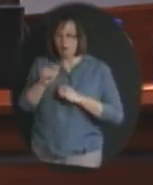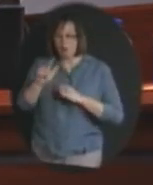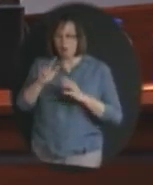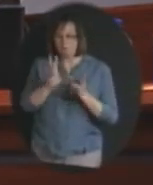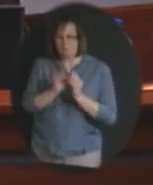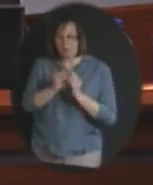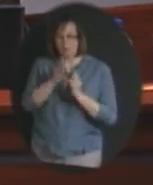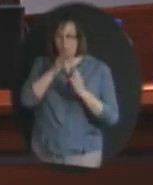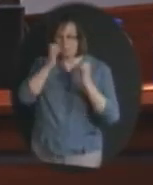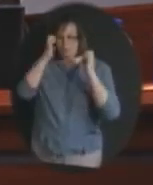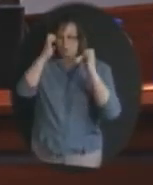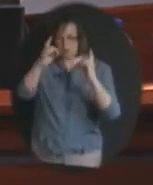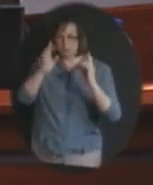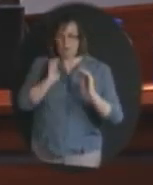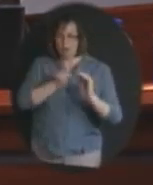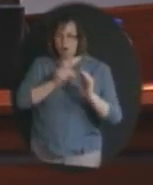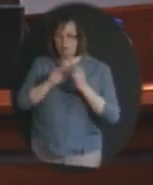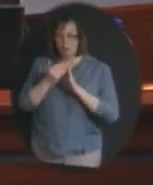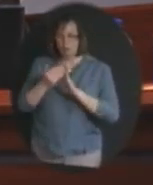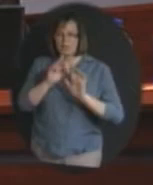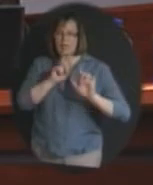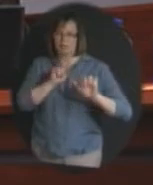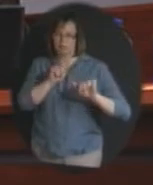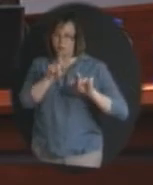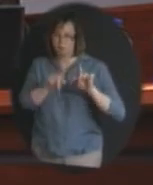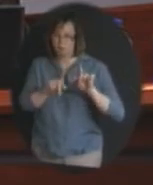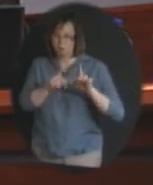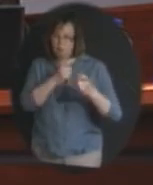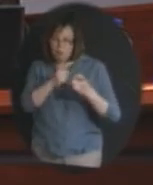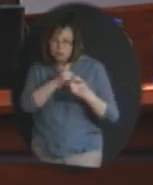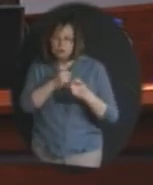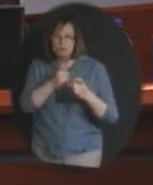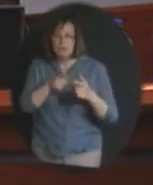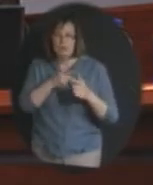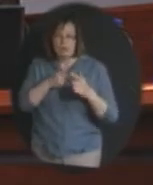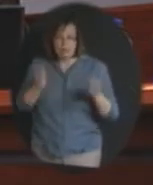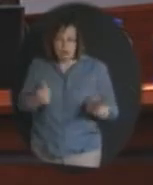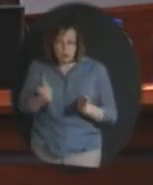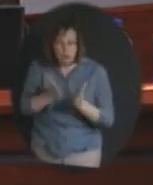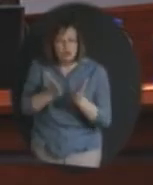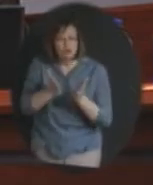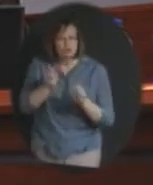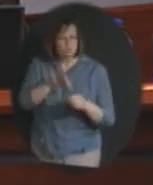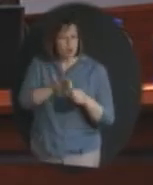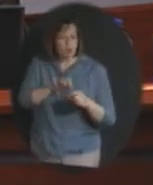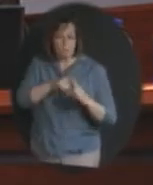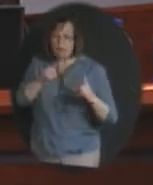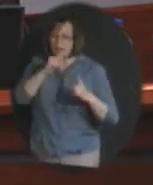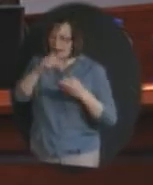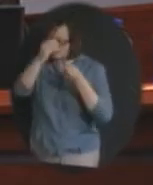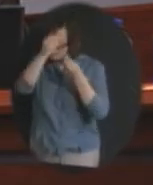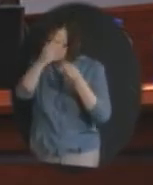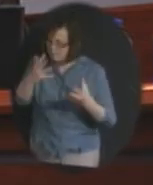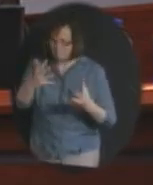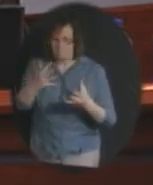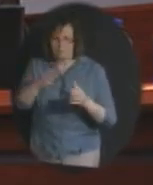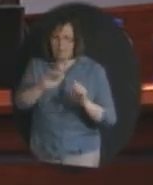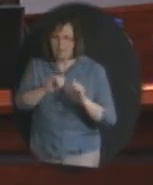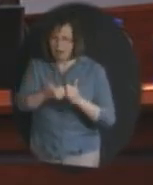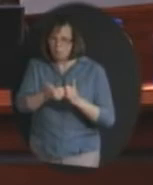be to just educate our community, answer questions, and then encourage them to vote, but certainly not tell them how to vote.